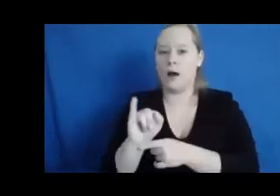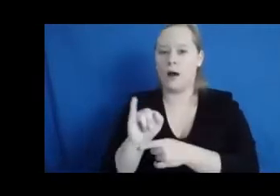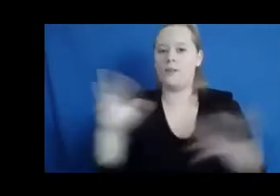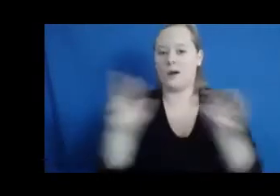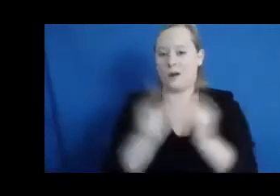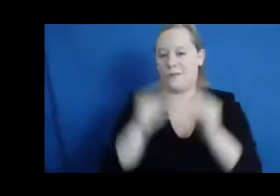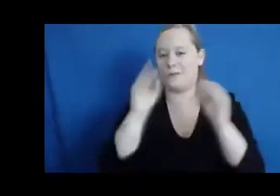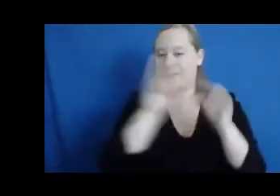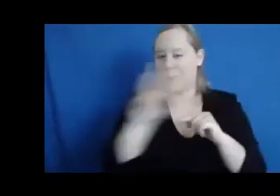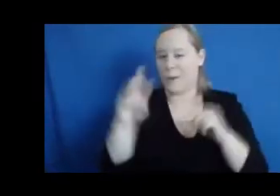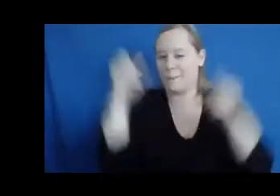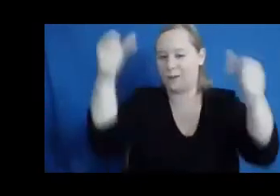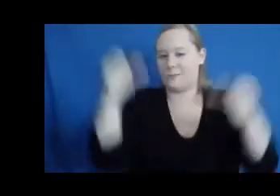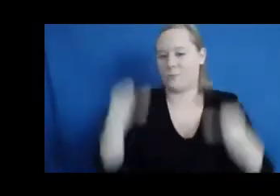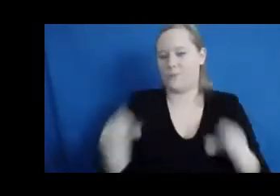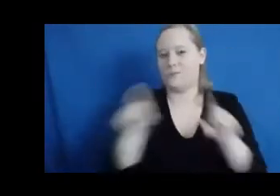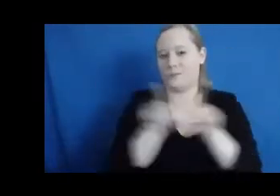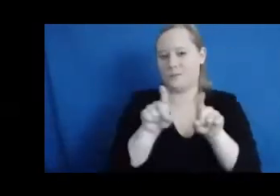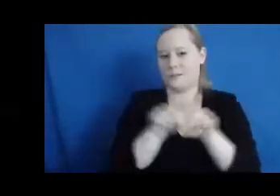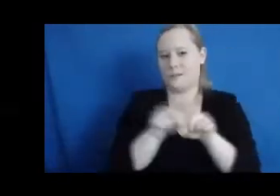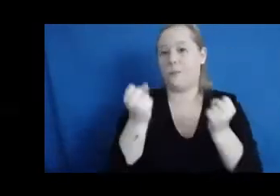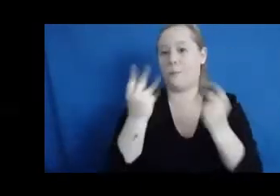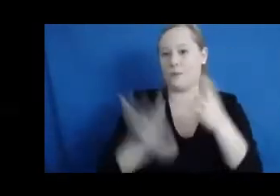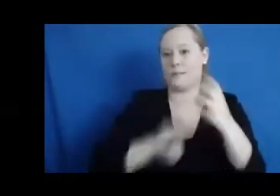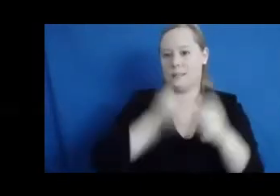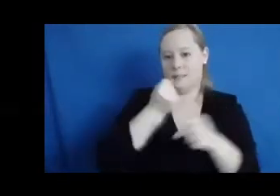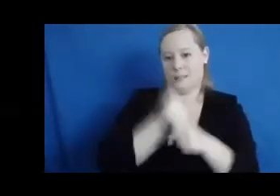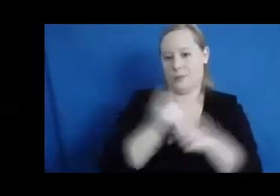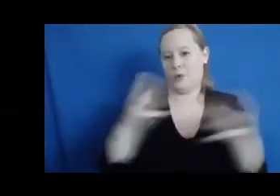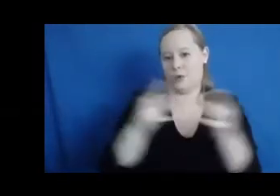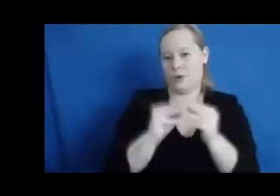this, this multi-year conference.